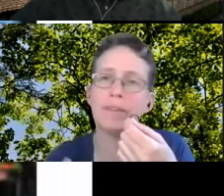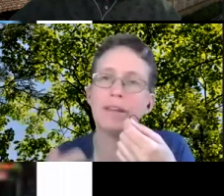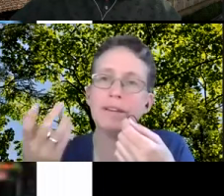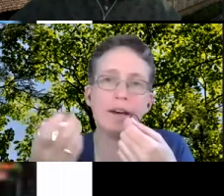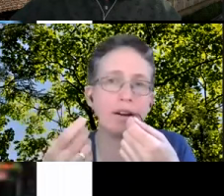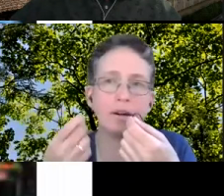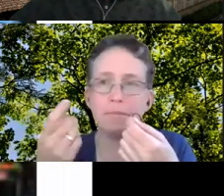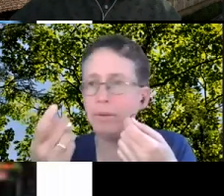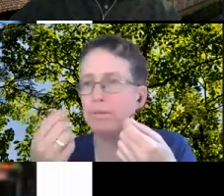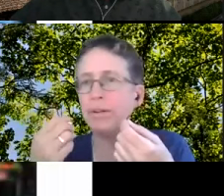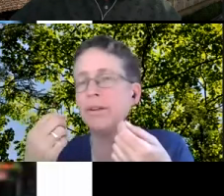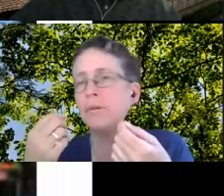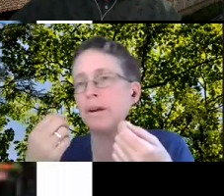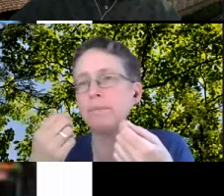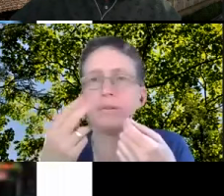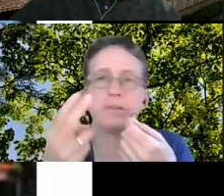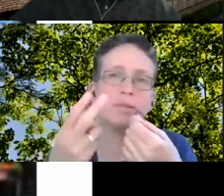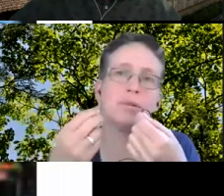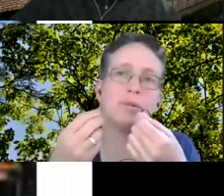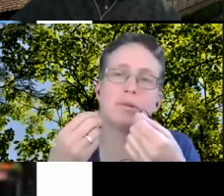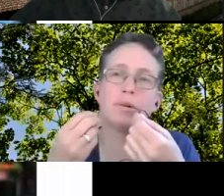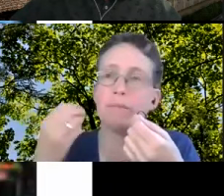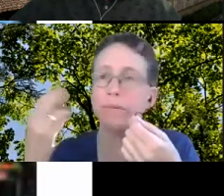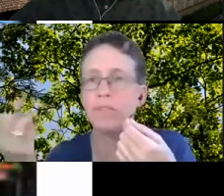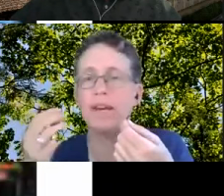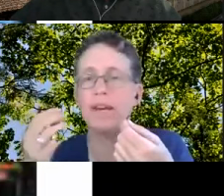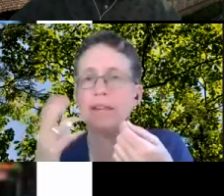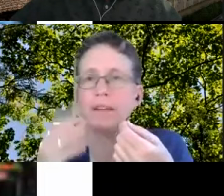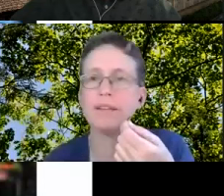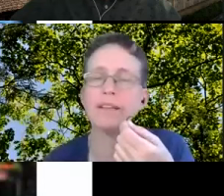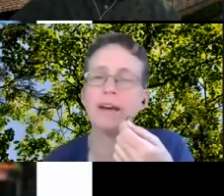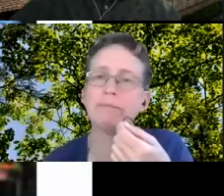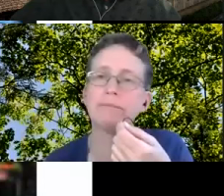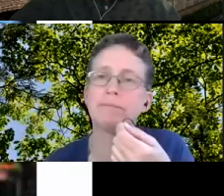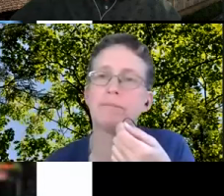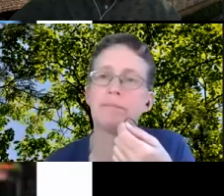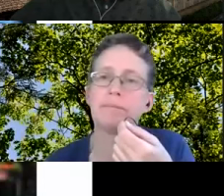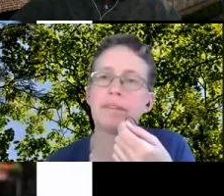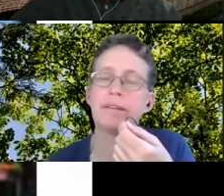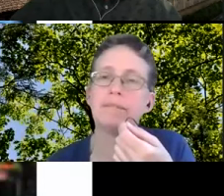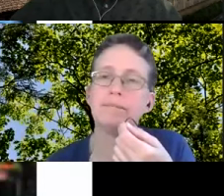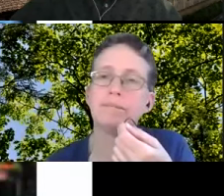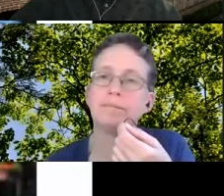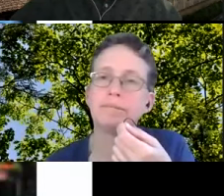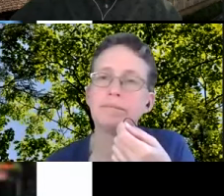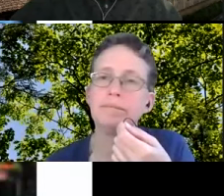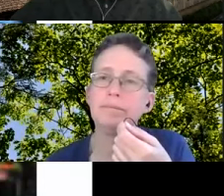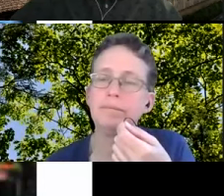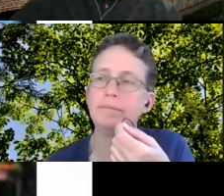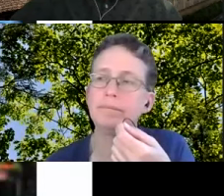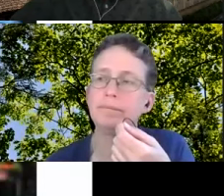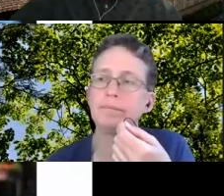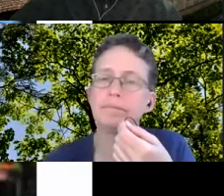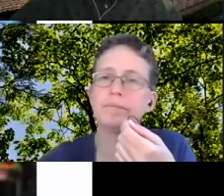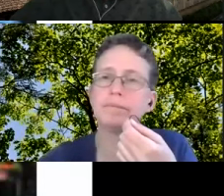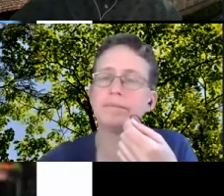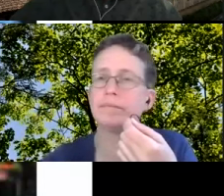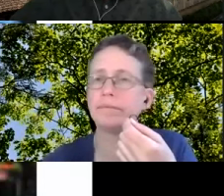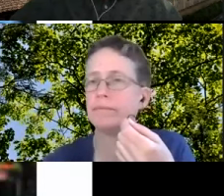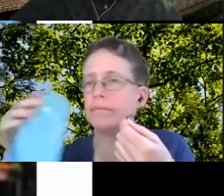from that are beautiful or produce food or produce shade, things like that? It's a great point.